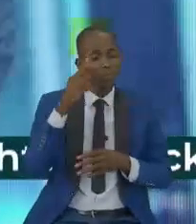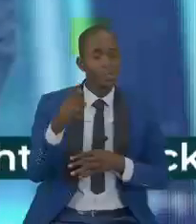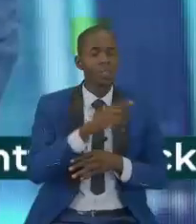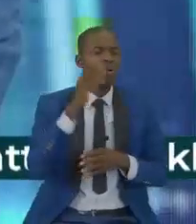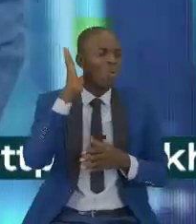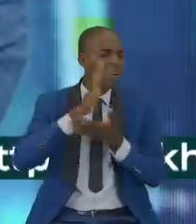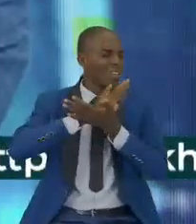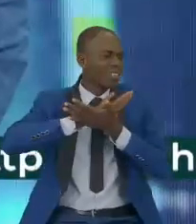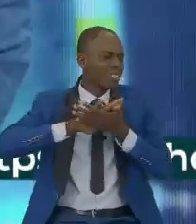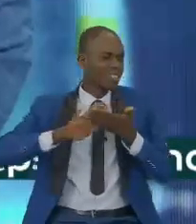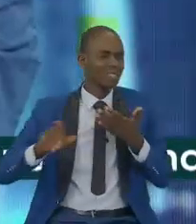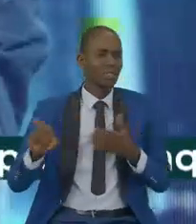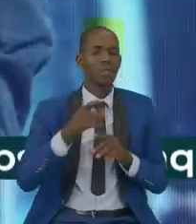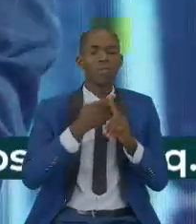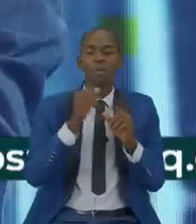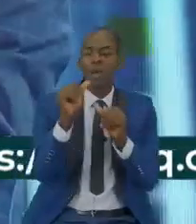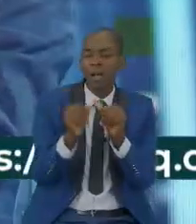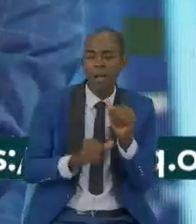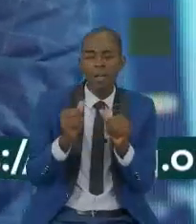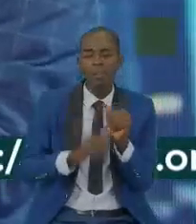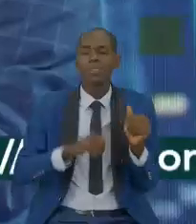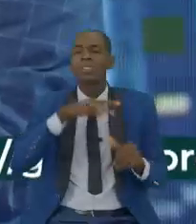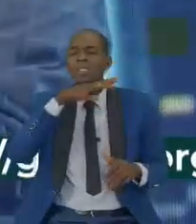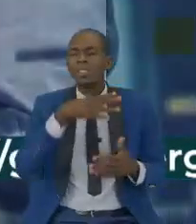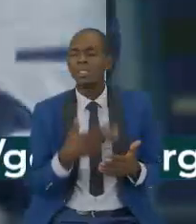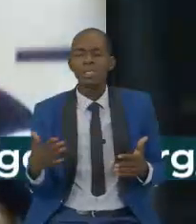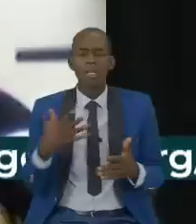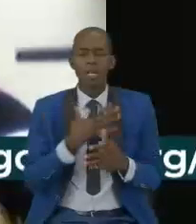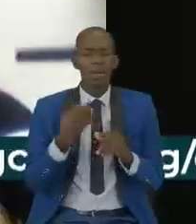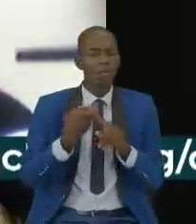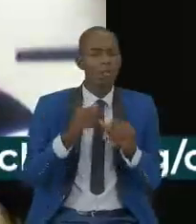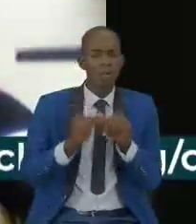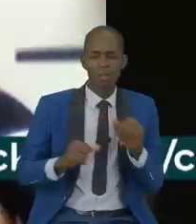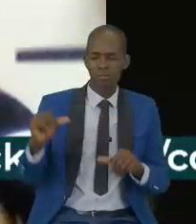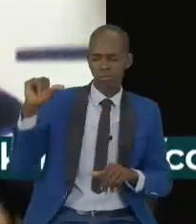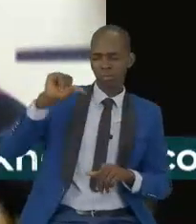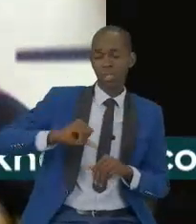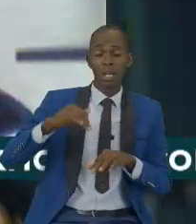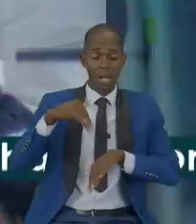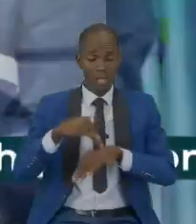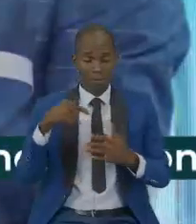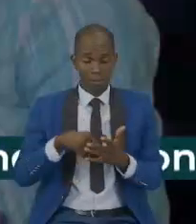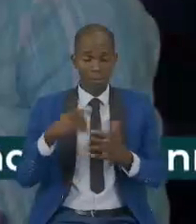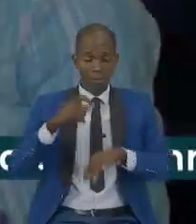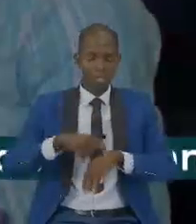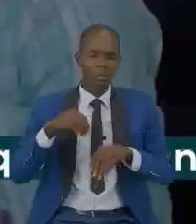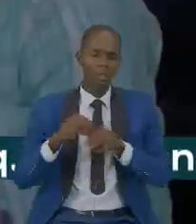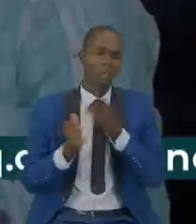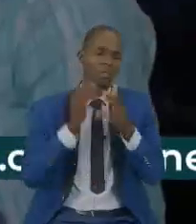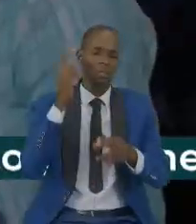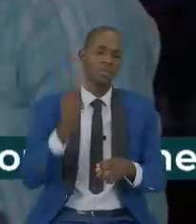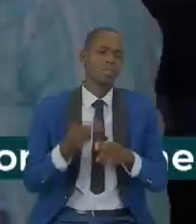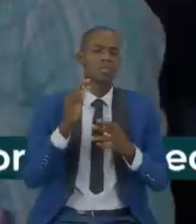every uncleanness and every condemnation, even at this time, in Jesus'